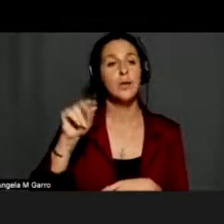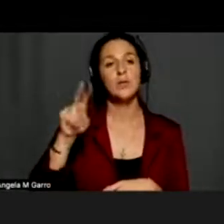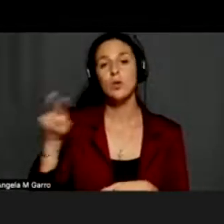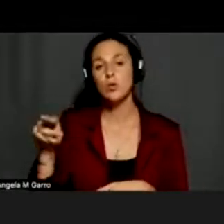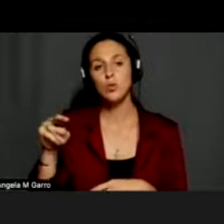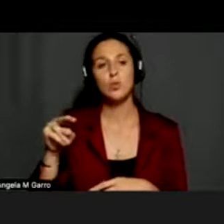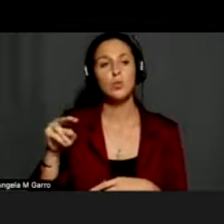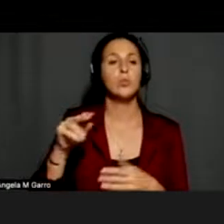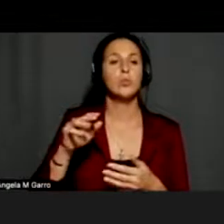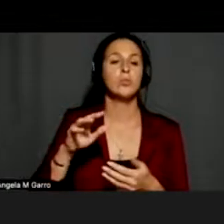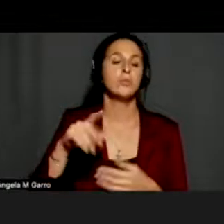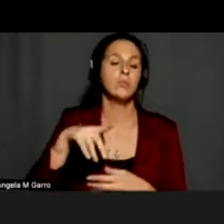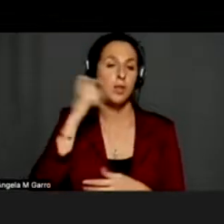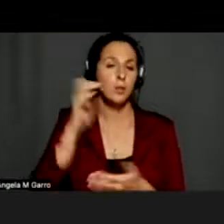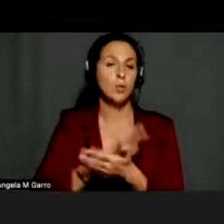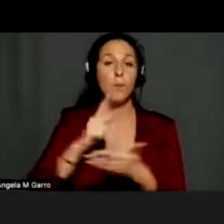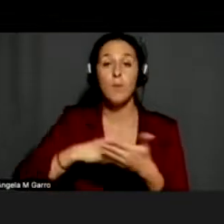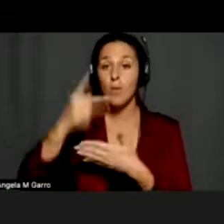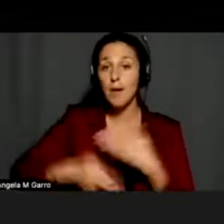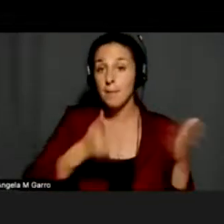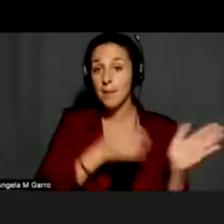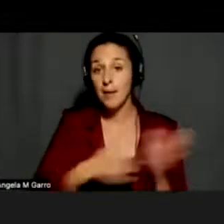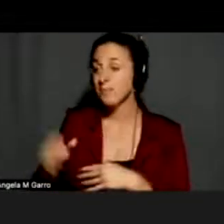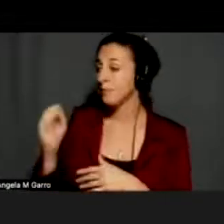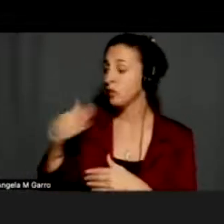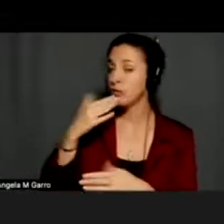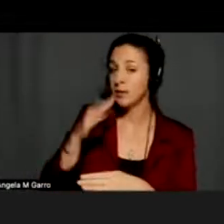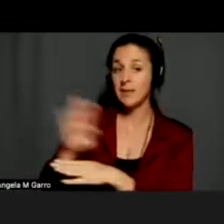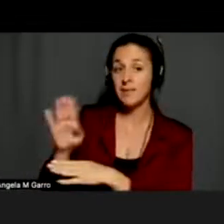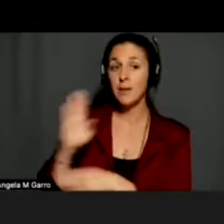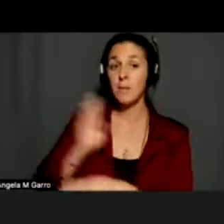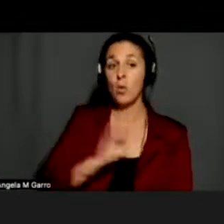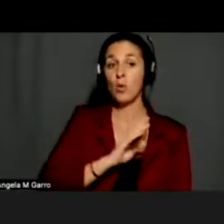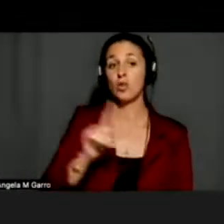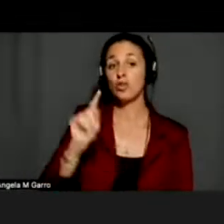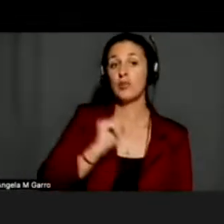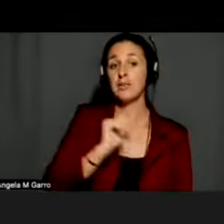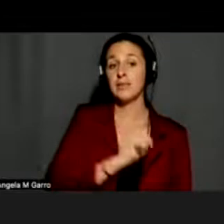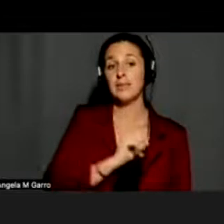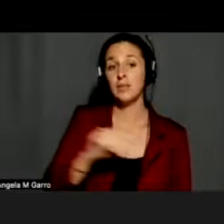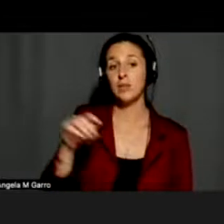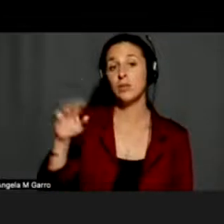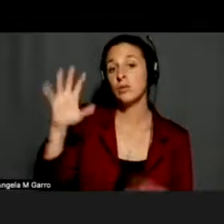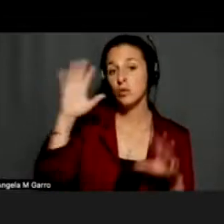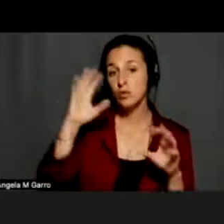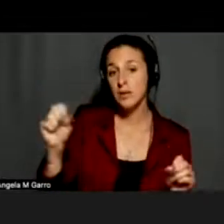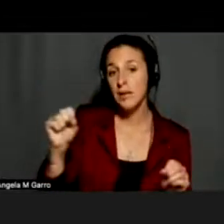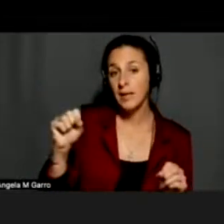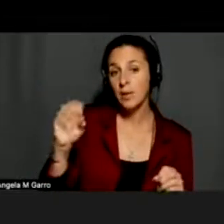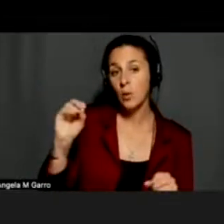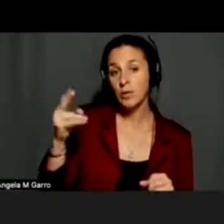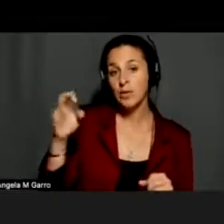Plan. Yes, good evening, Board of Trustees, Superintendent Ochoa, David Chambliss with